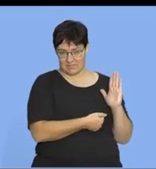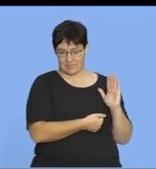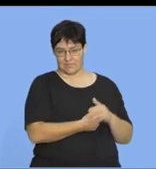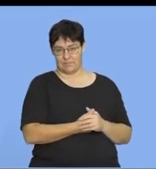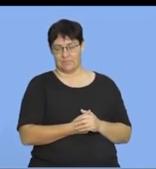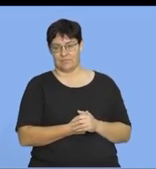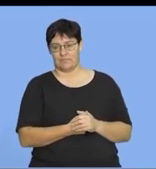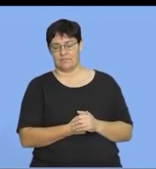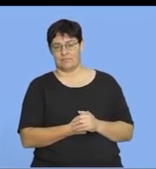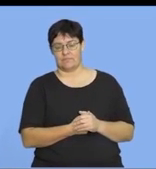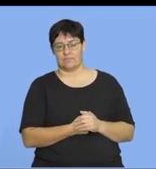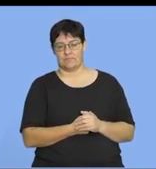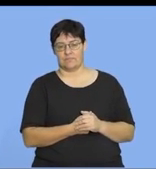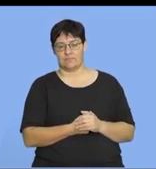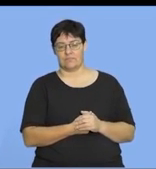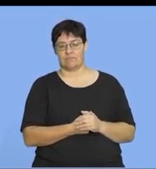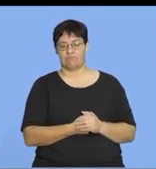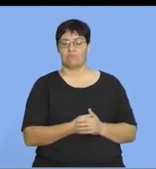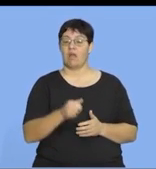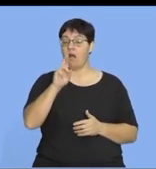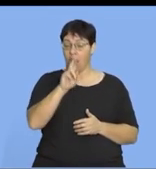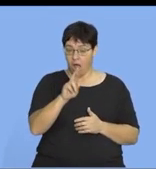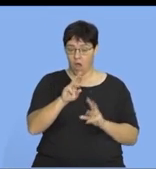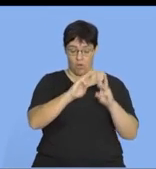So, the radius of the Earth,